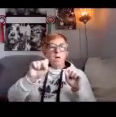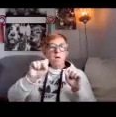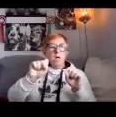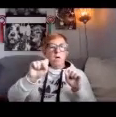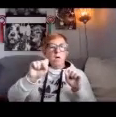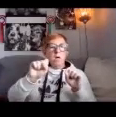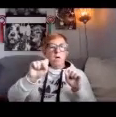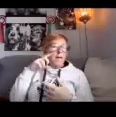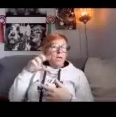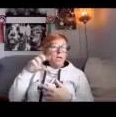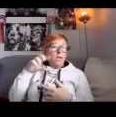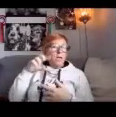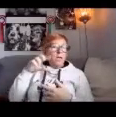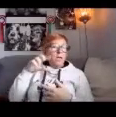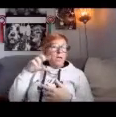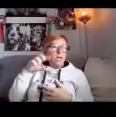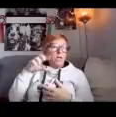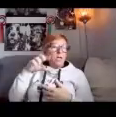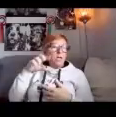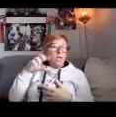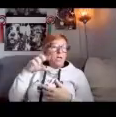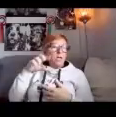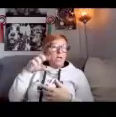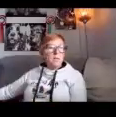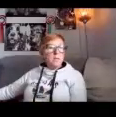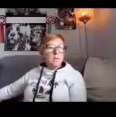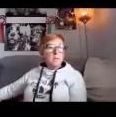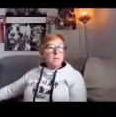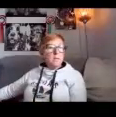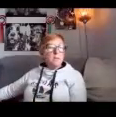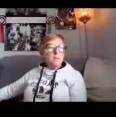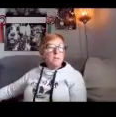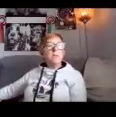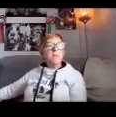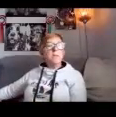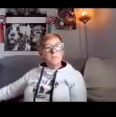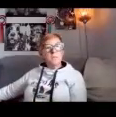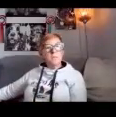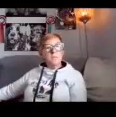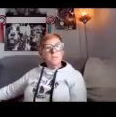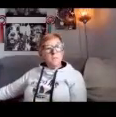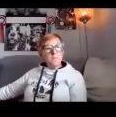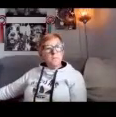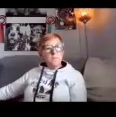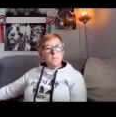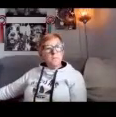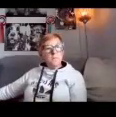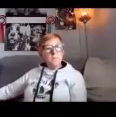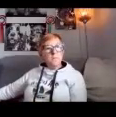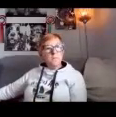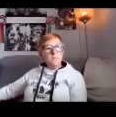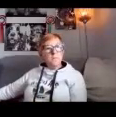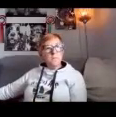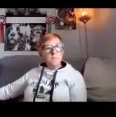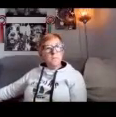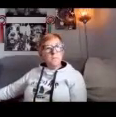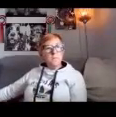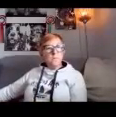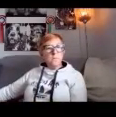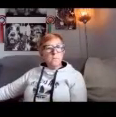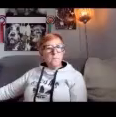to find that out. Right. Should we spotlight Kathy? Would that help, sorry? Yes, if you could. She might have just took her camera